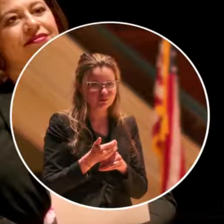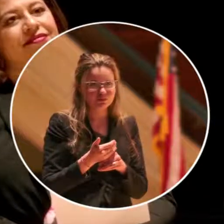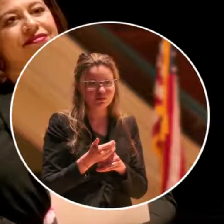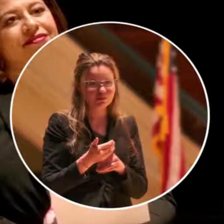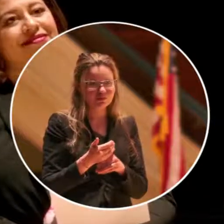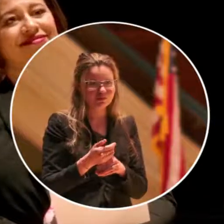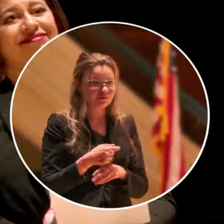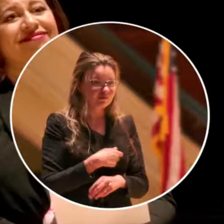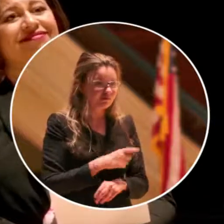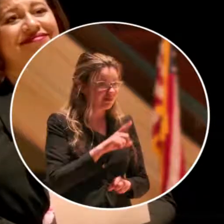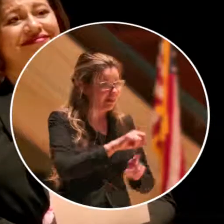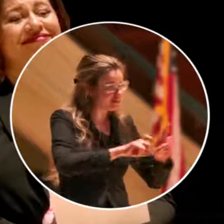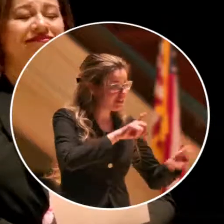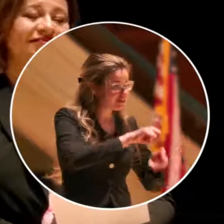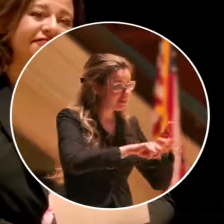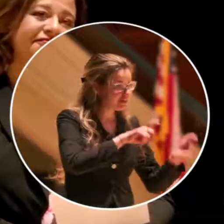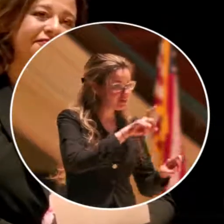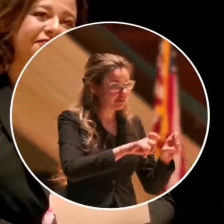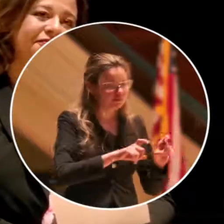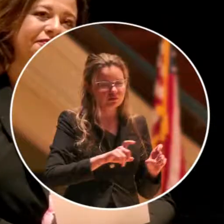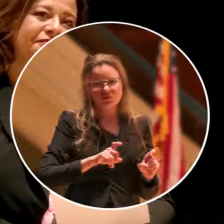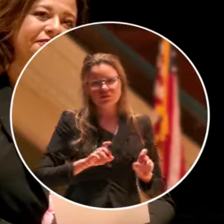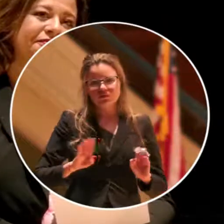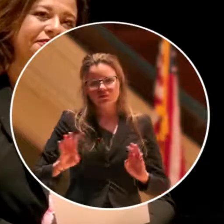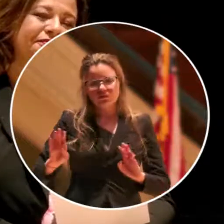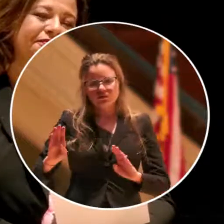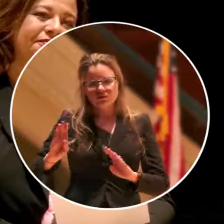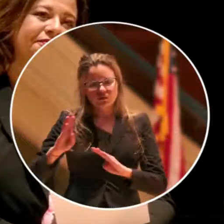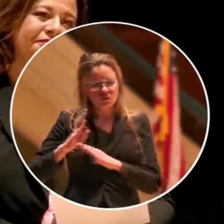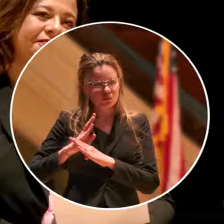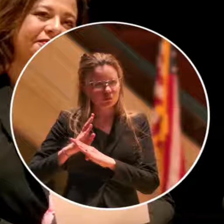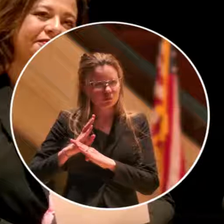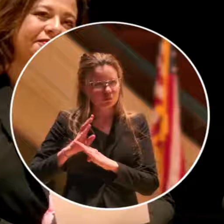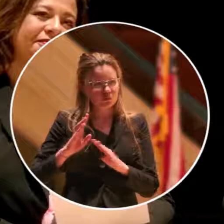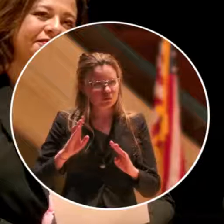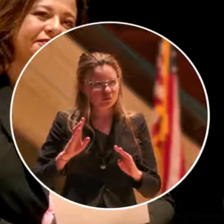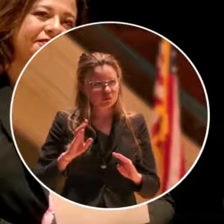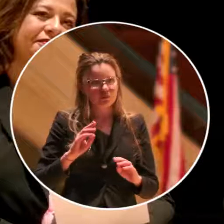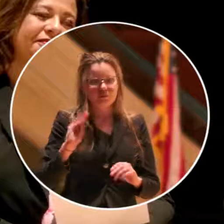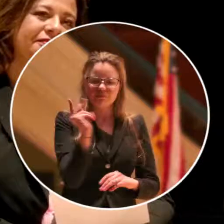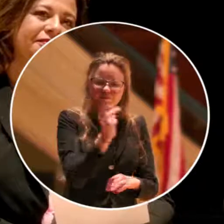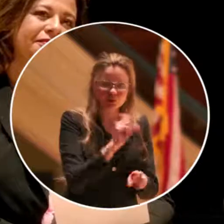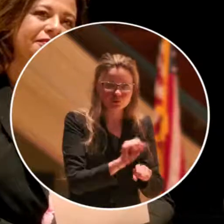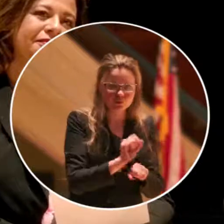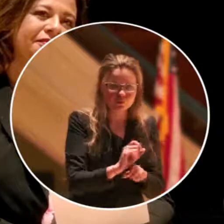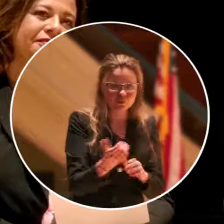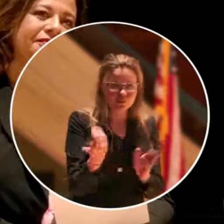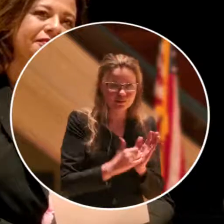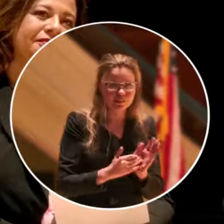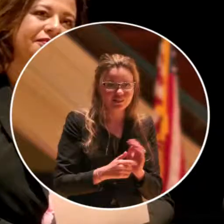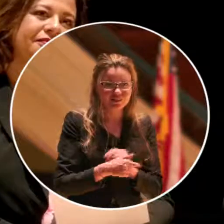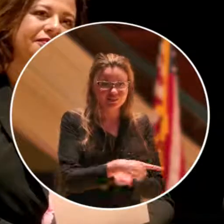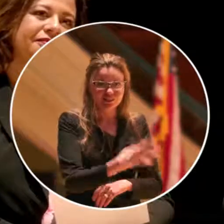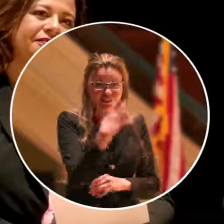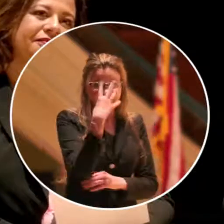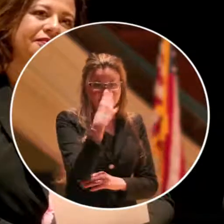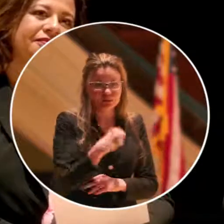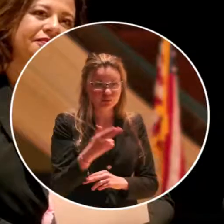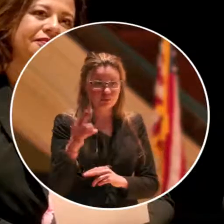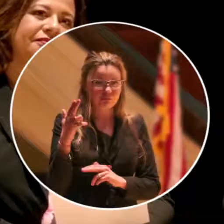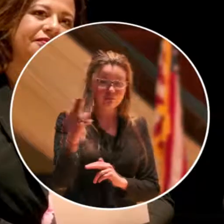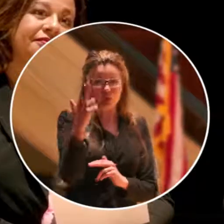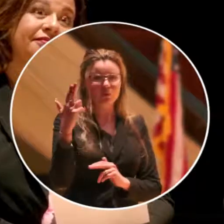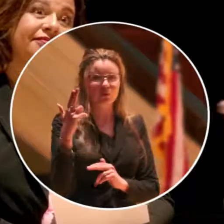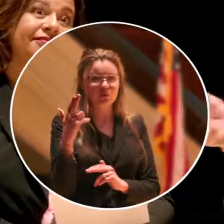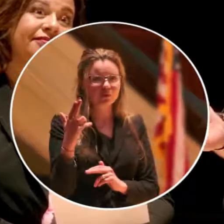to anything, and then go back to work. She often said you could fire a gun off while she was sleeping and it wouldn't wake